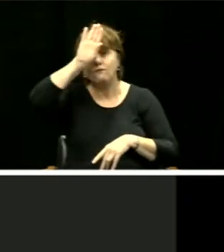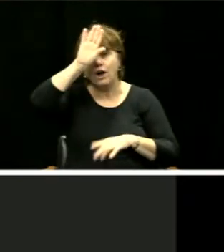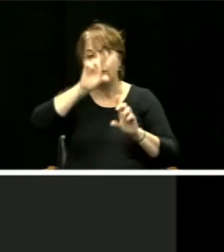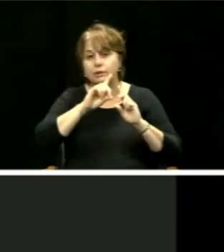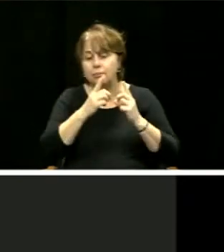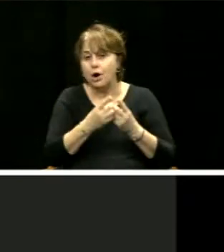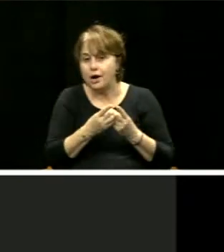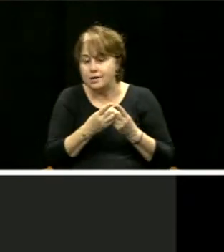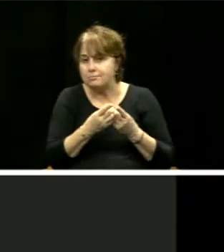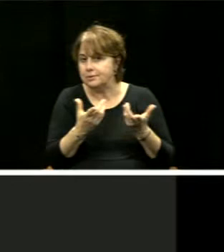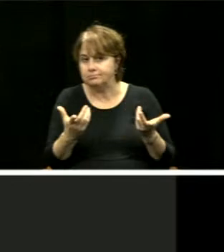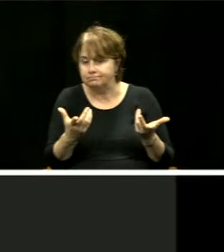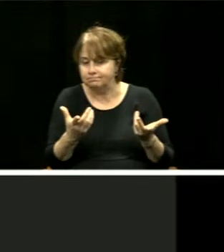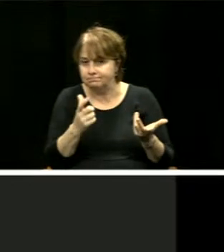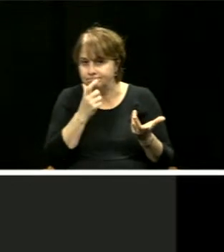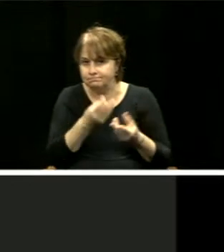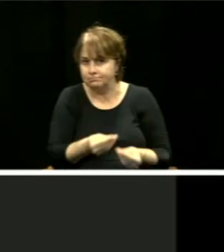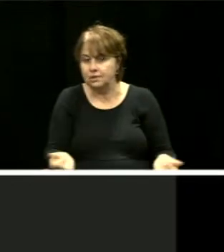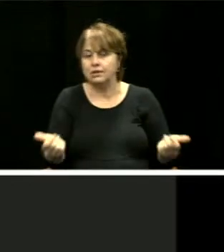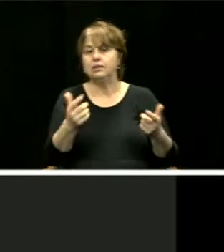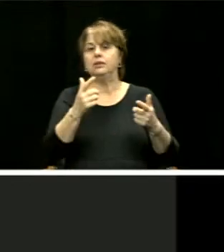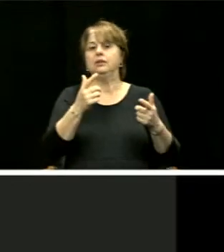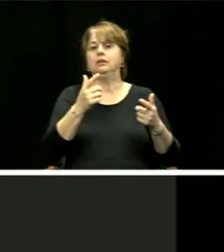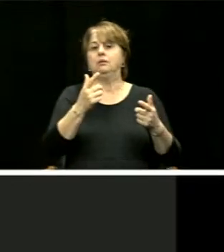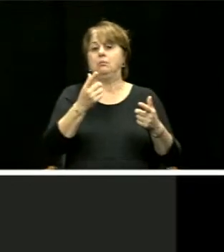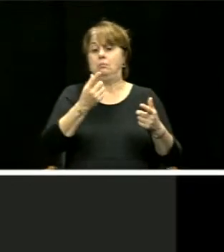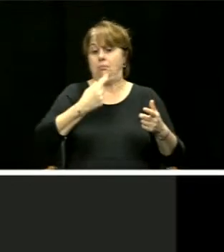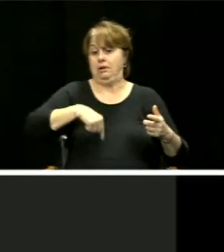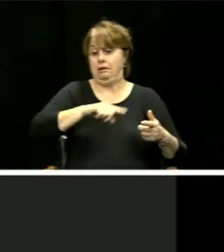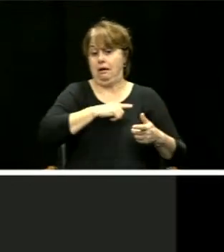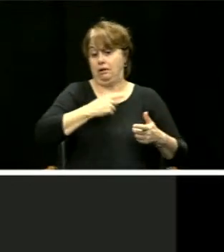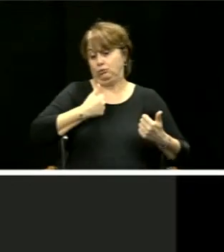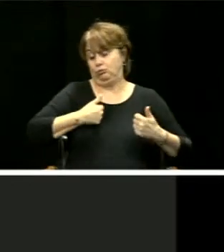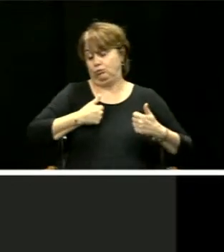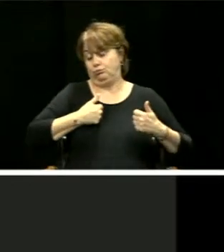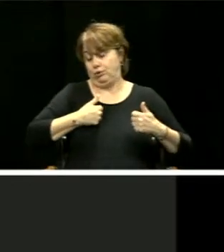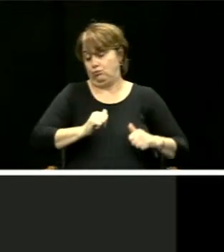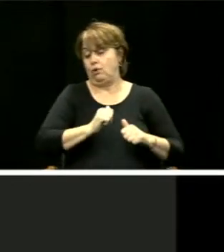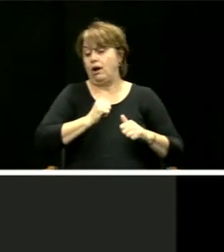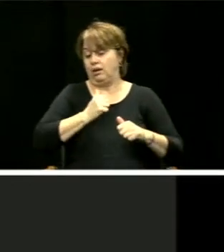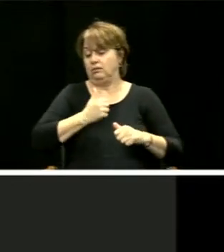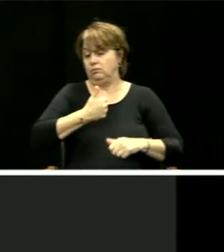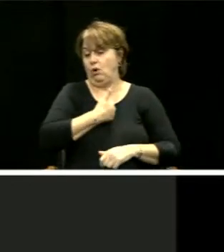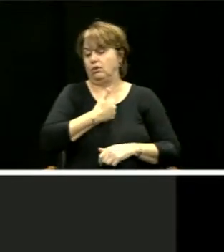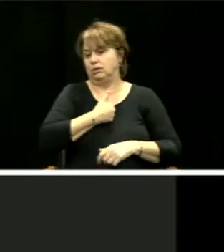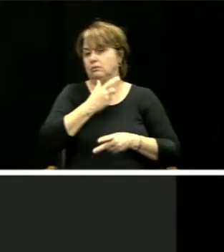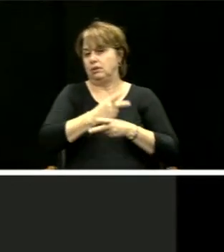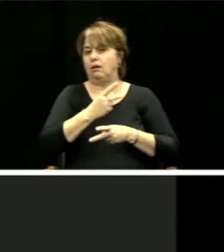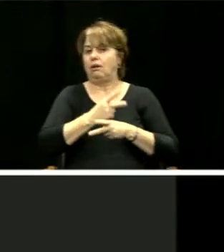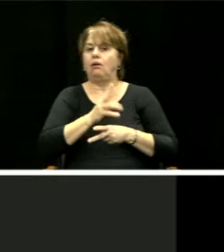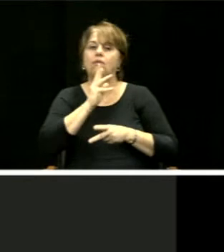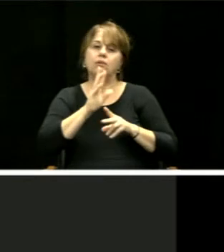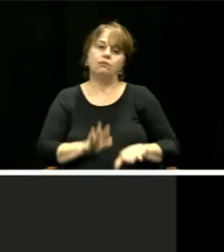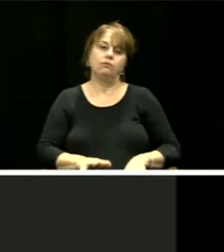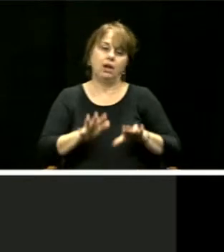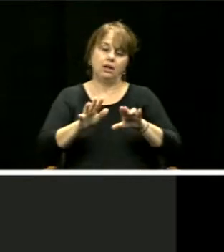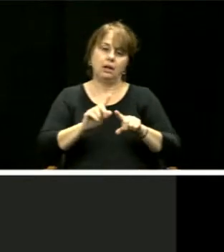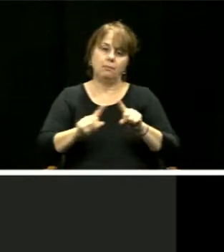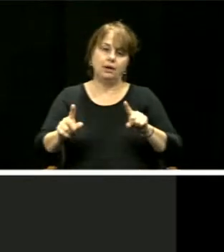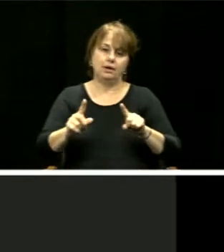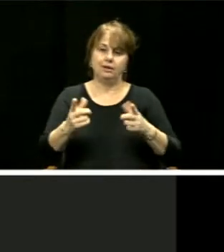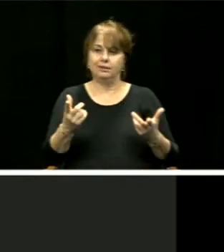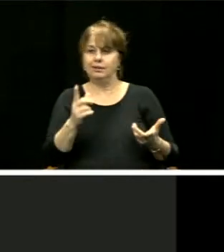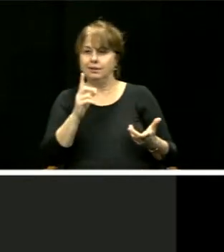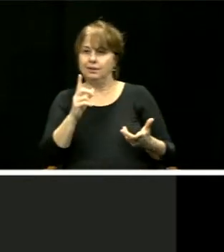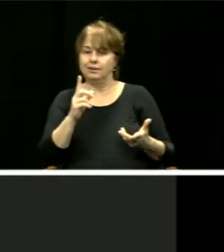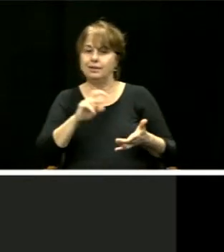if you're someone like us, where we just independently kind of took care of our flooding, and you could go